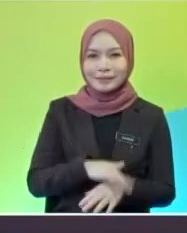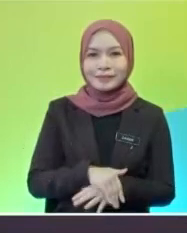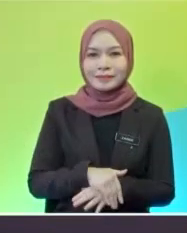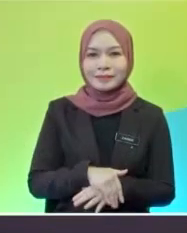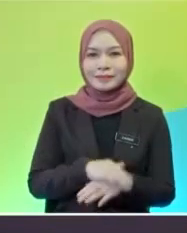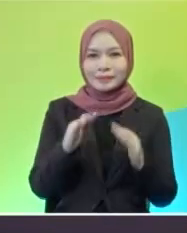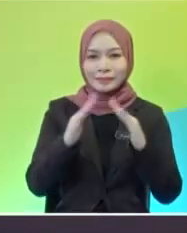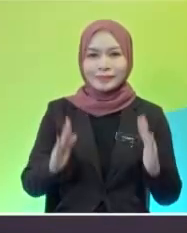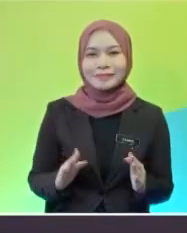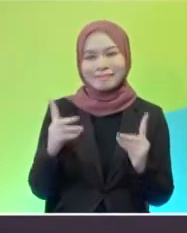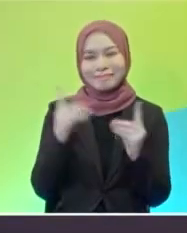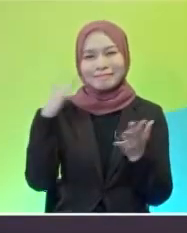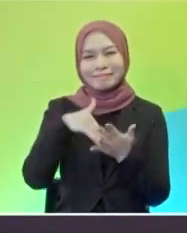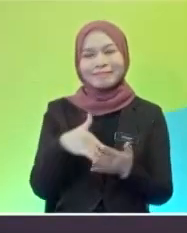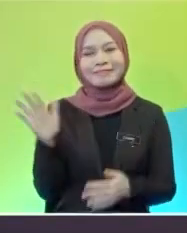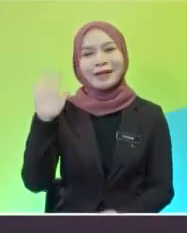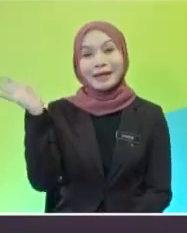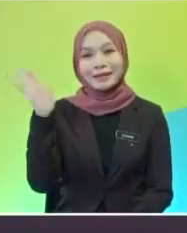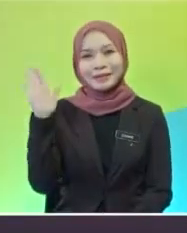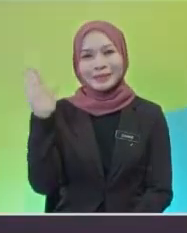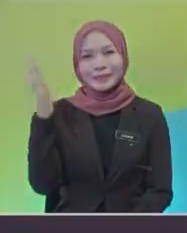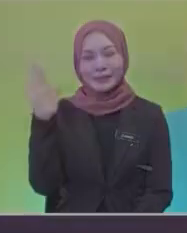meet you some other time. Bye-bye.